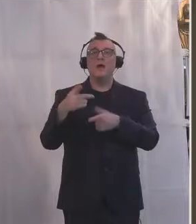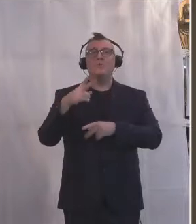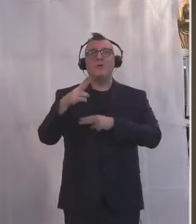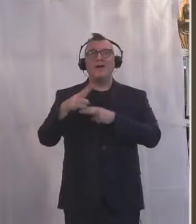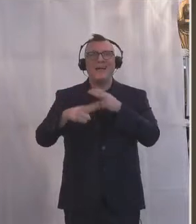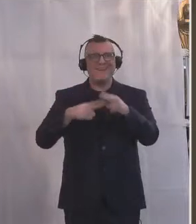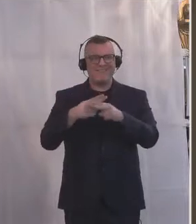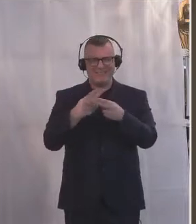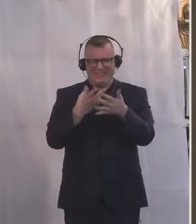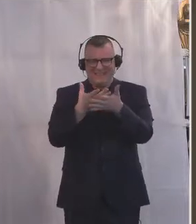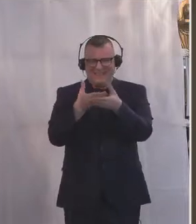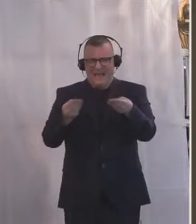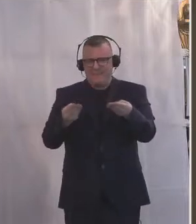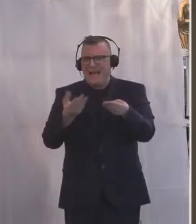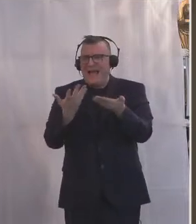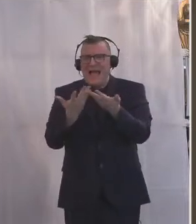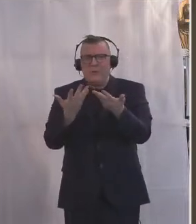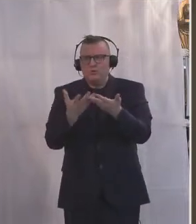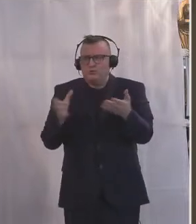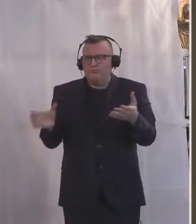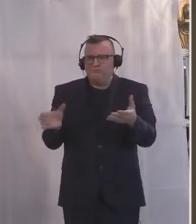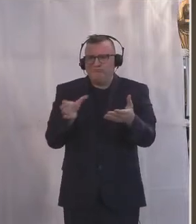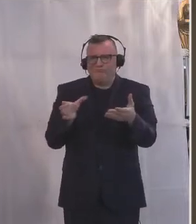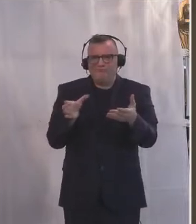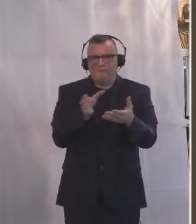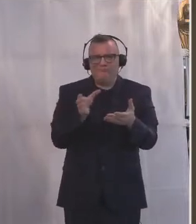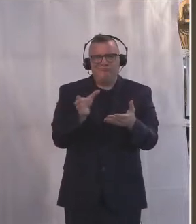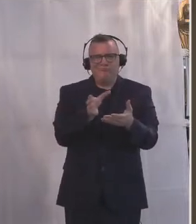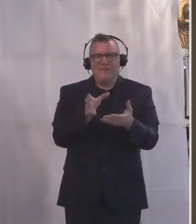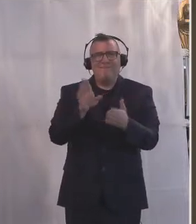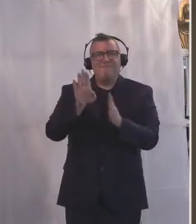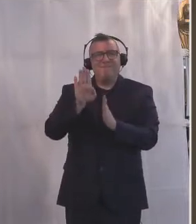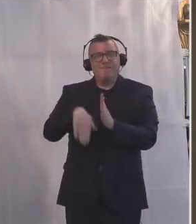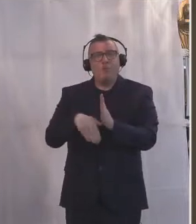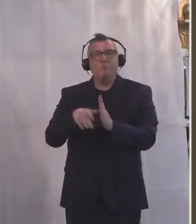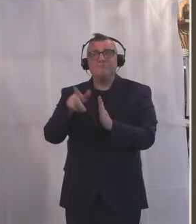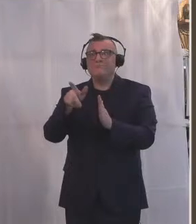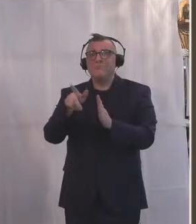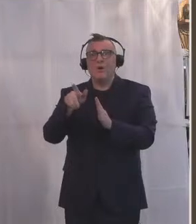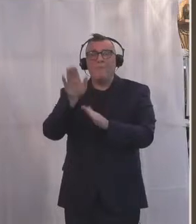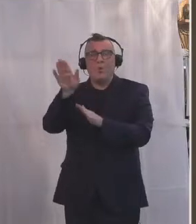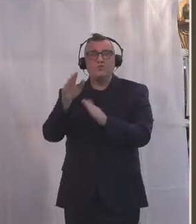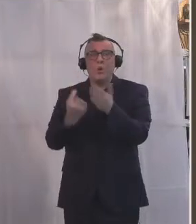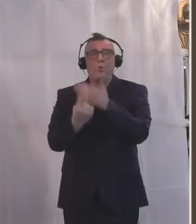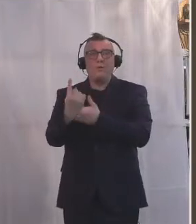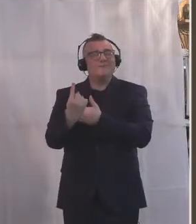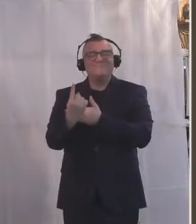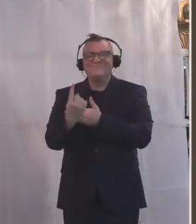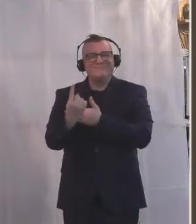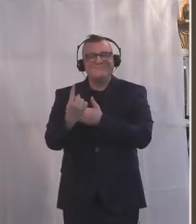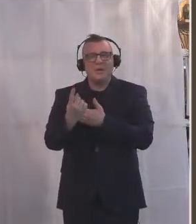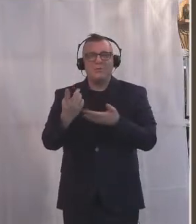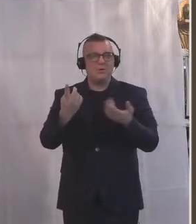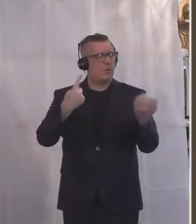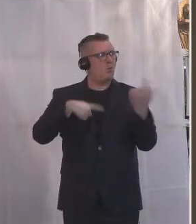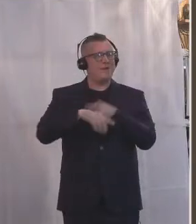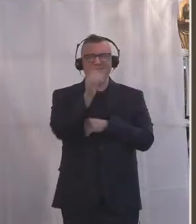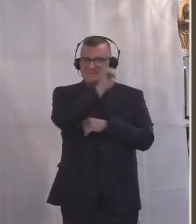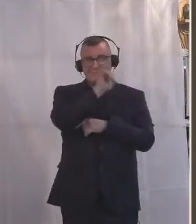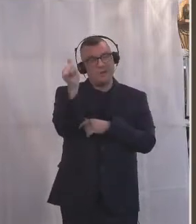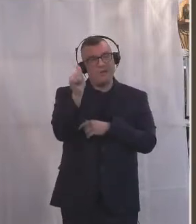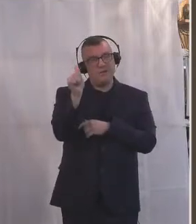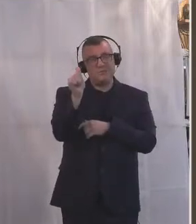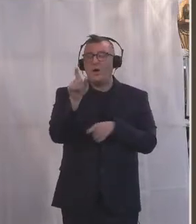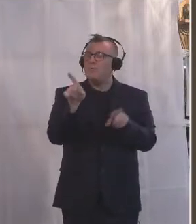fill our skills gap by only having people from other countries. So what we need to do as smart people, I hope